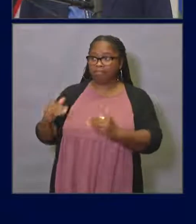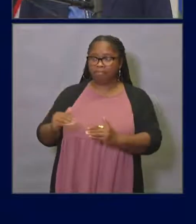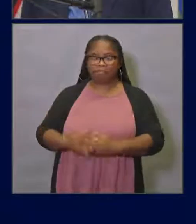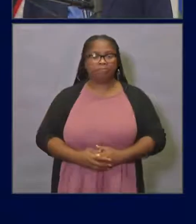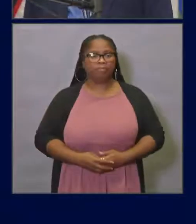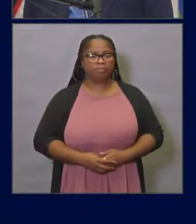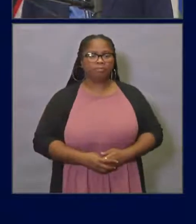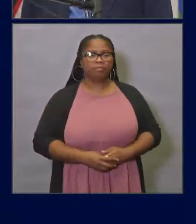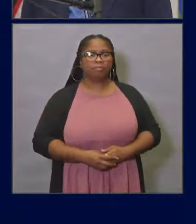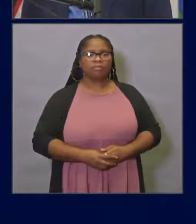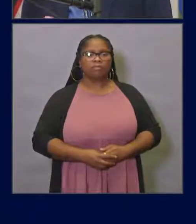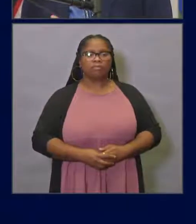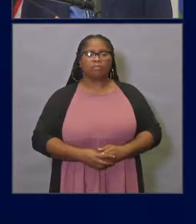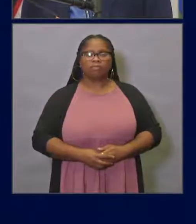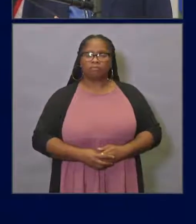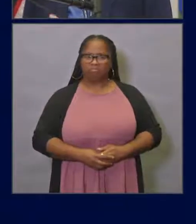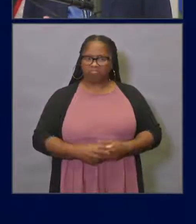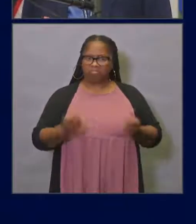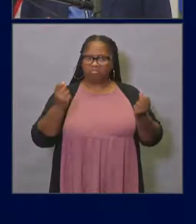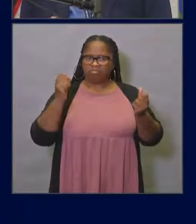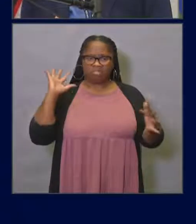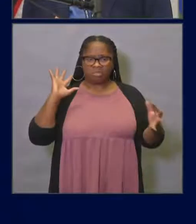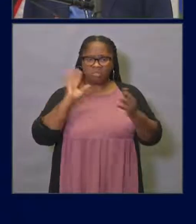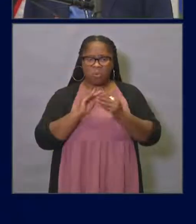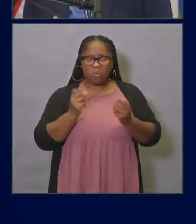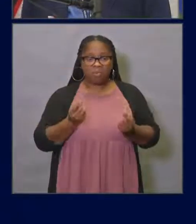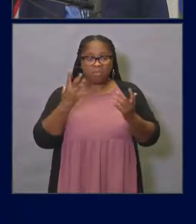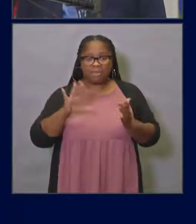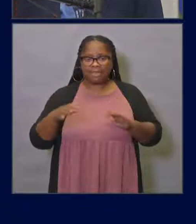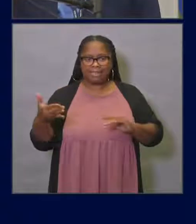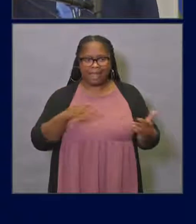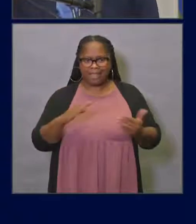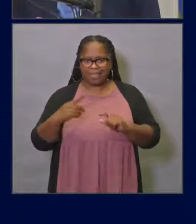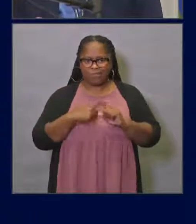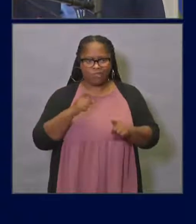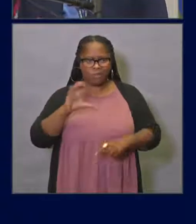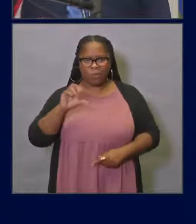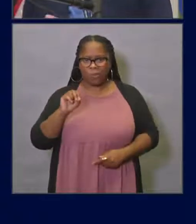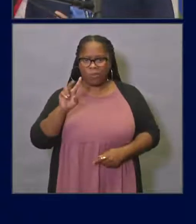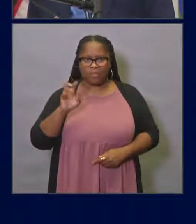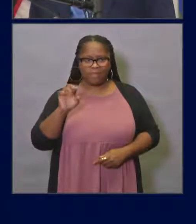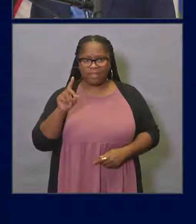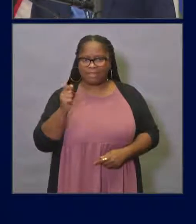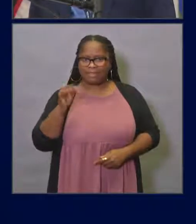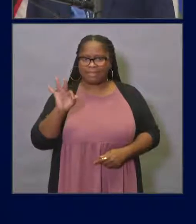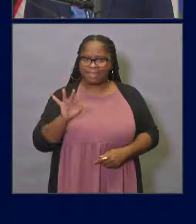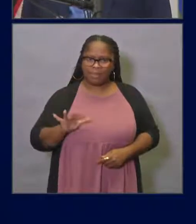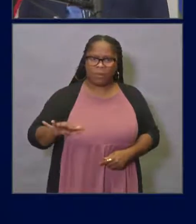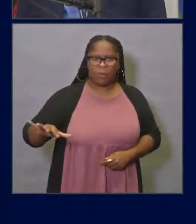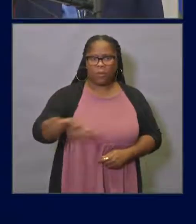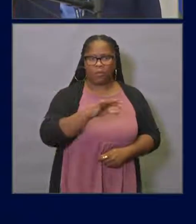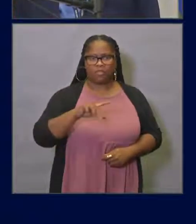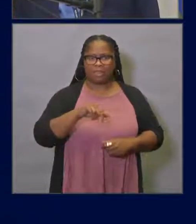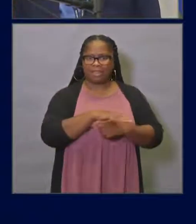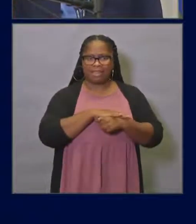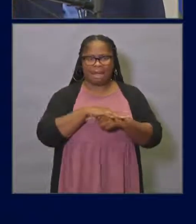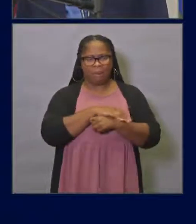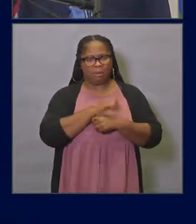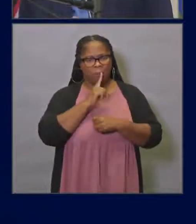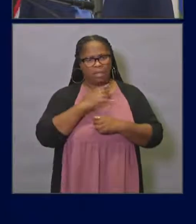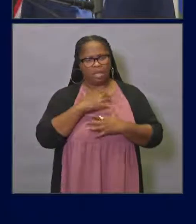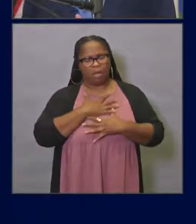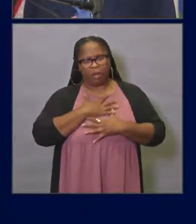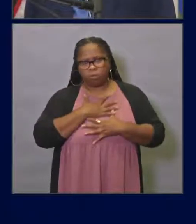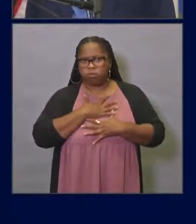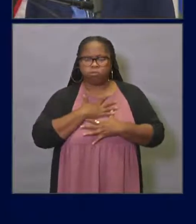the number of deaths that we've seen from COVID-19 across our county creating so much devastation,